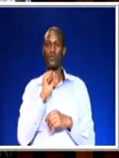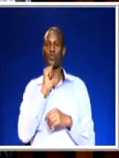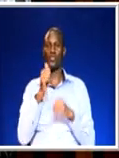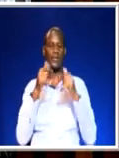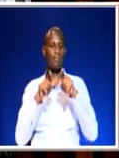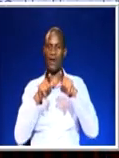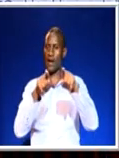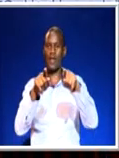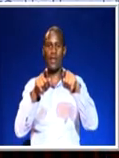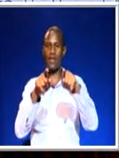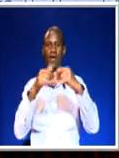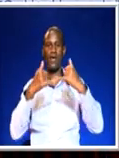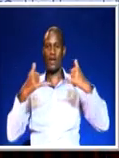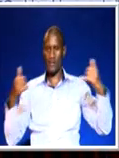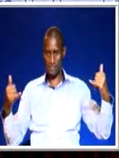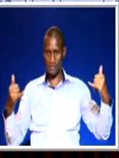parallel lines.